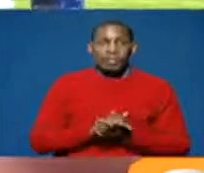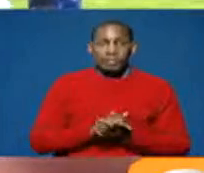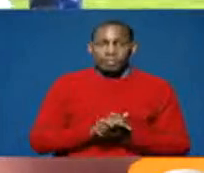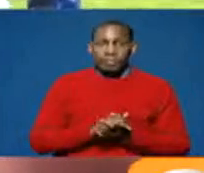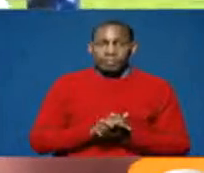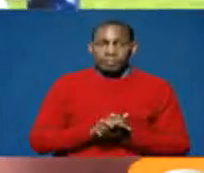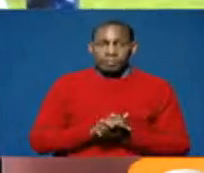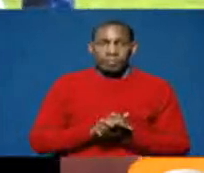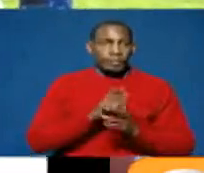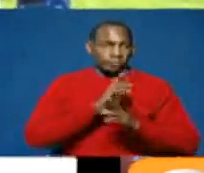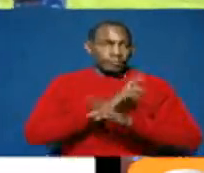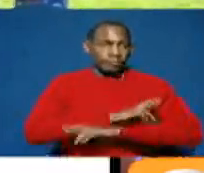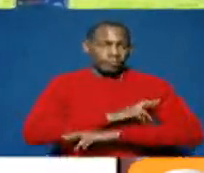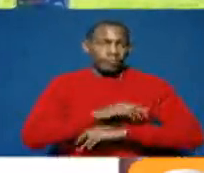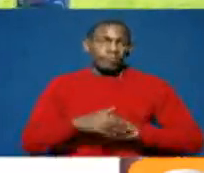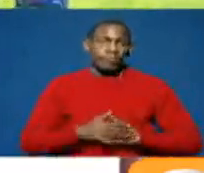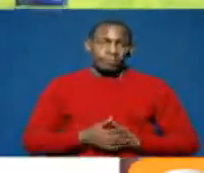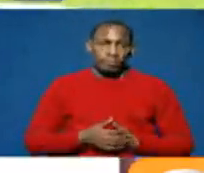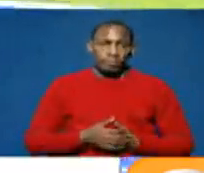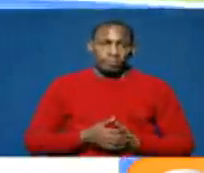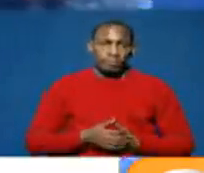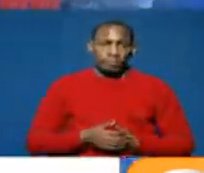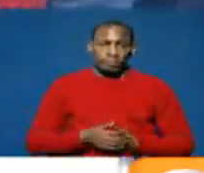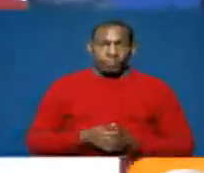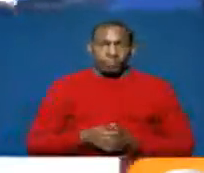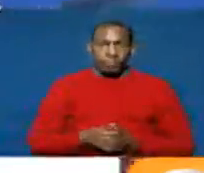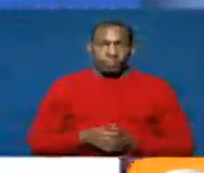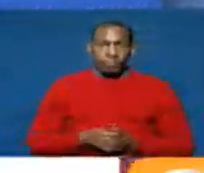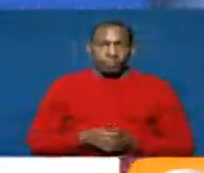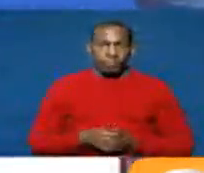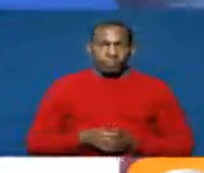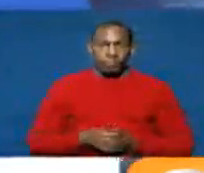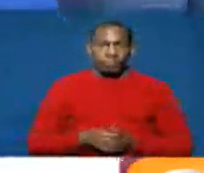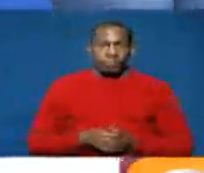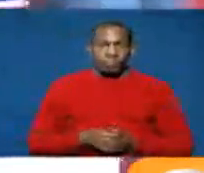as we can. Yeah, that's why tulikimbia hivyo. Pole kaka.